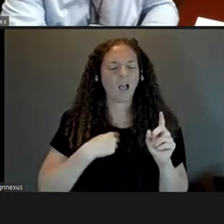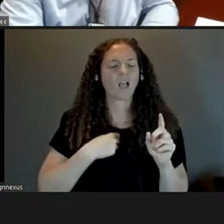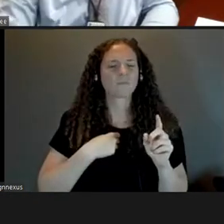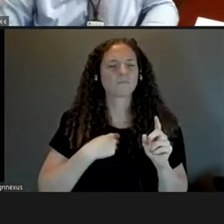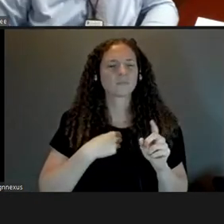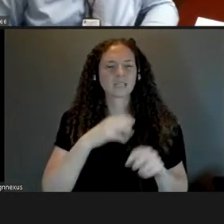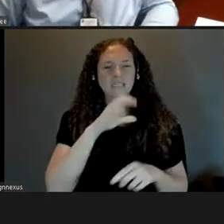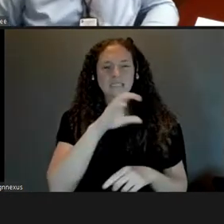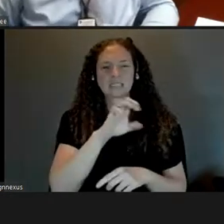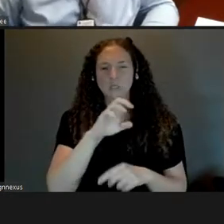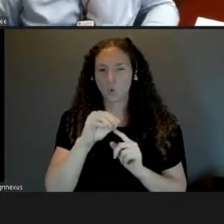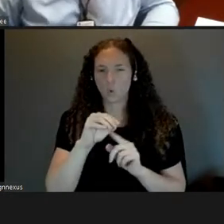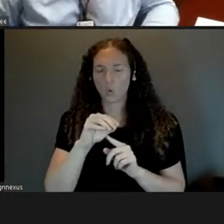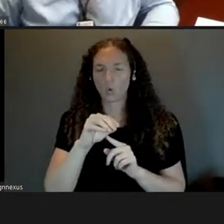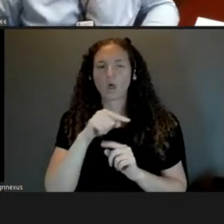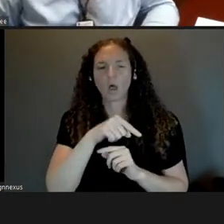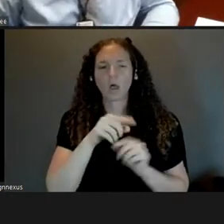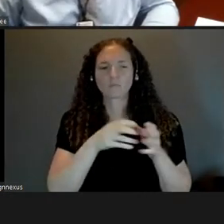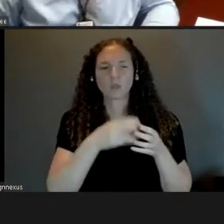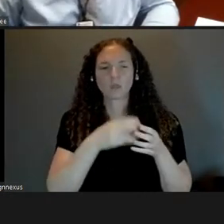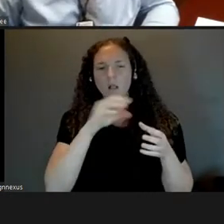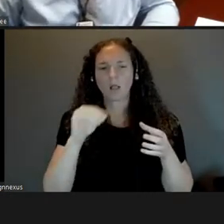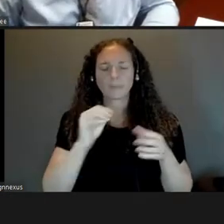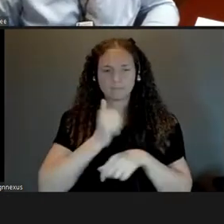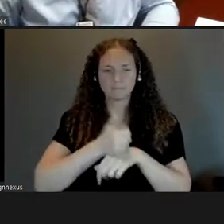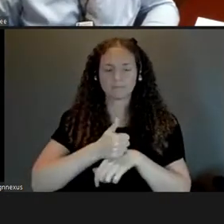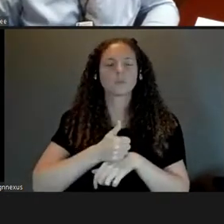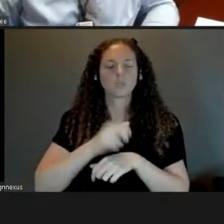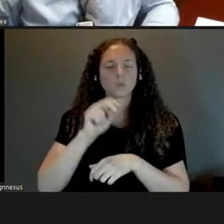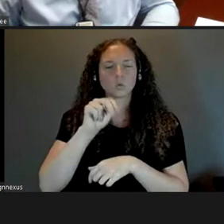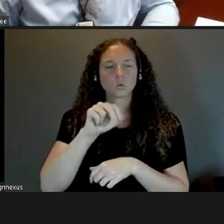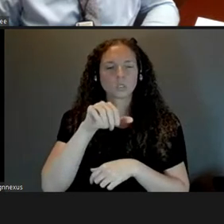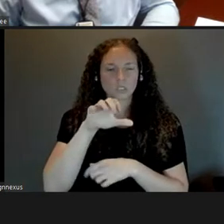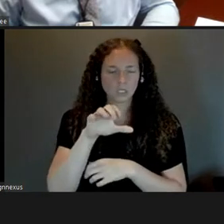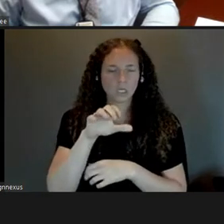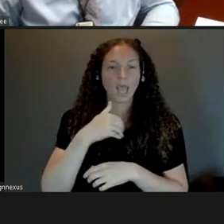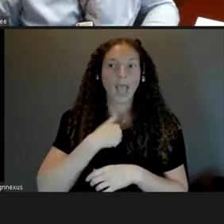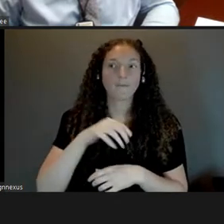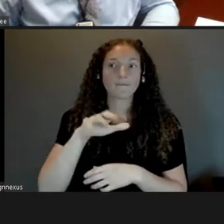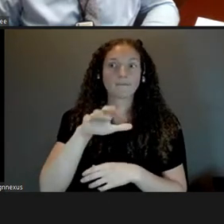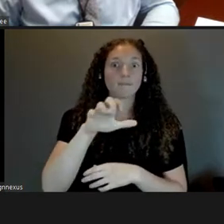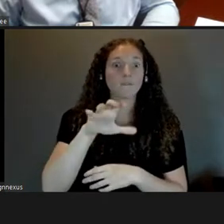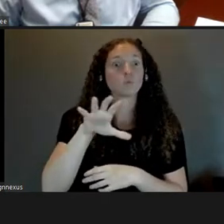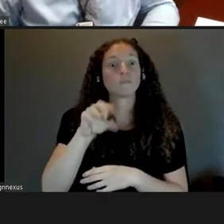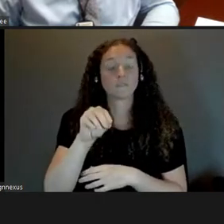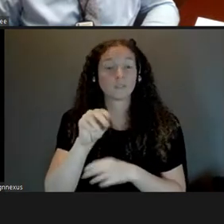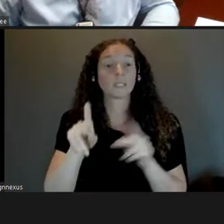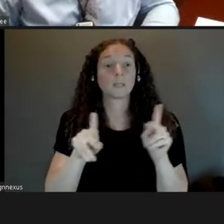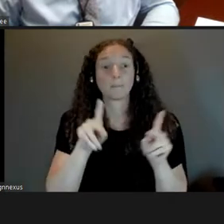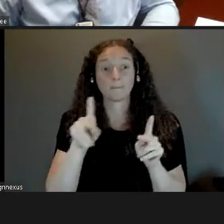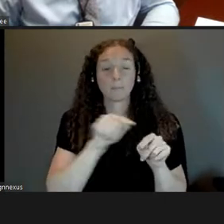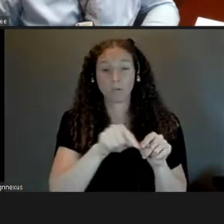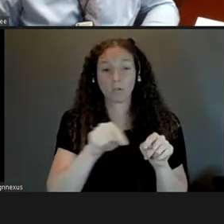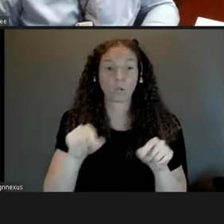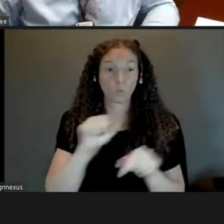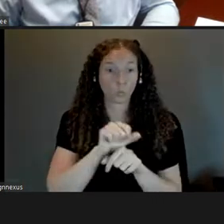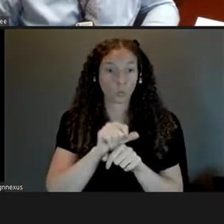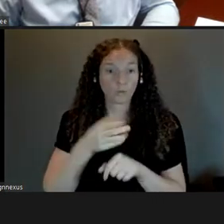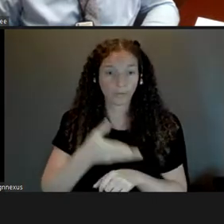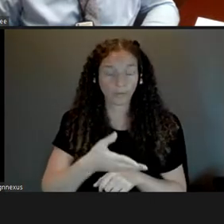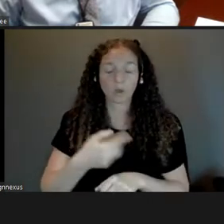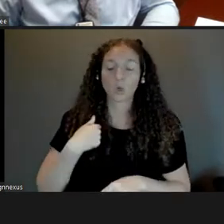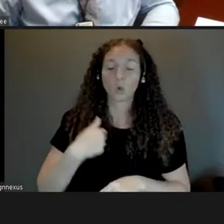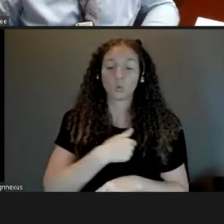a company based in New York City that employs 550 people. We recently moved our